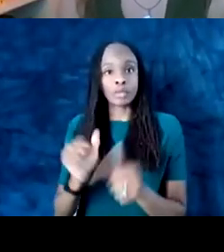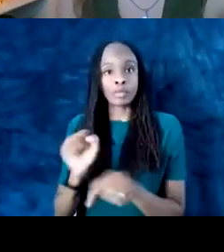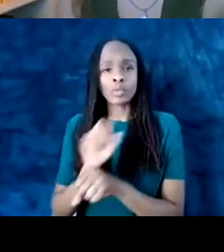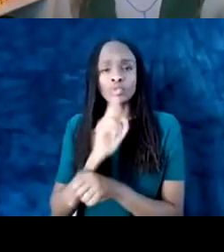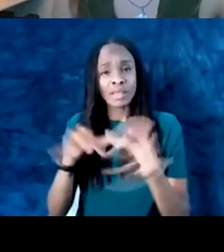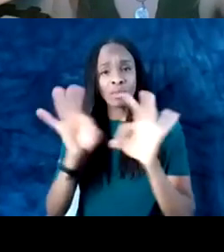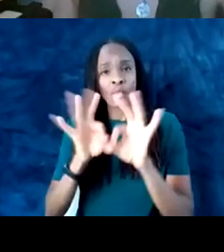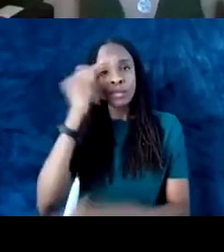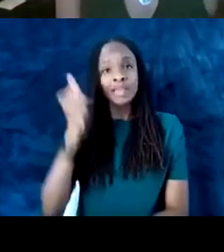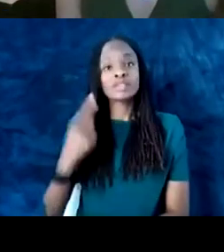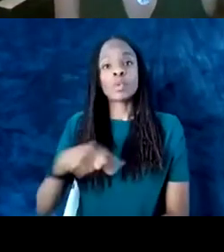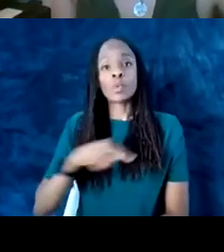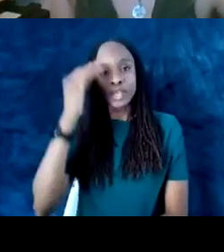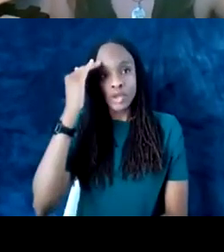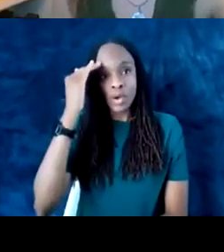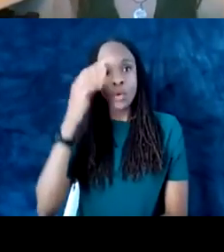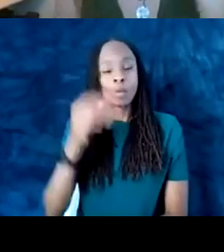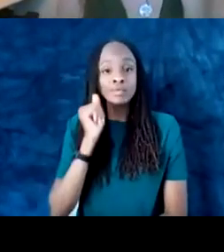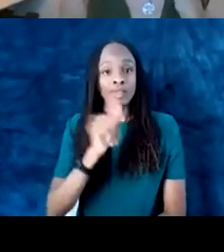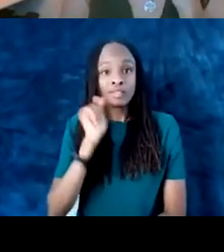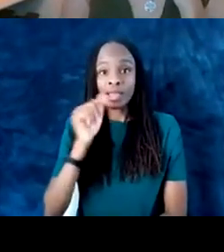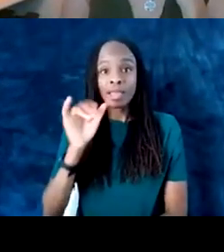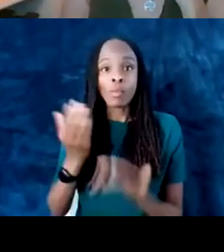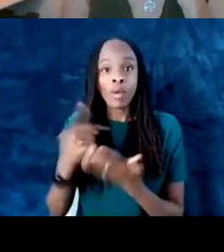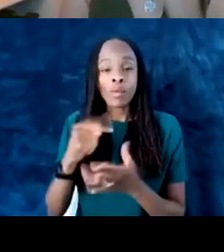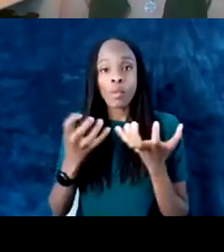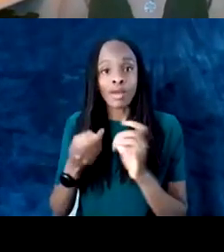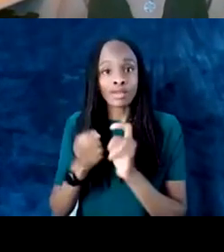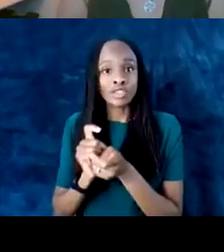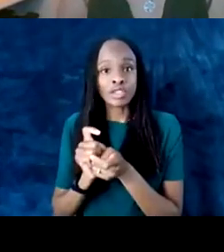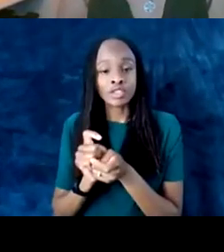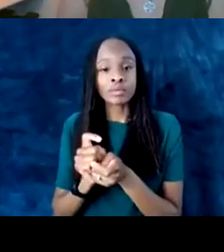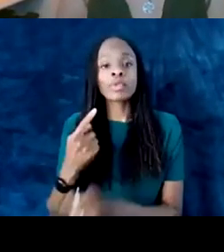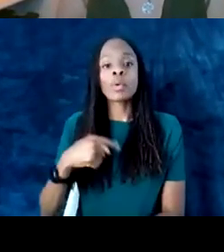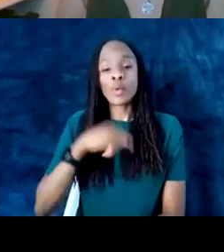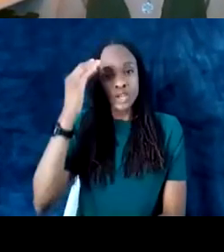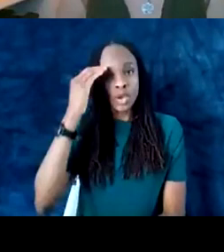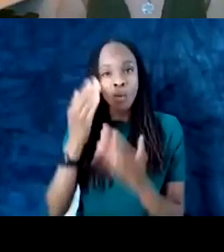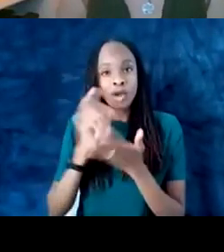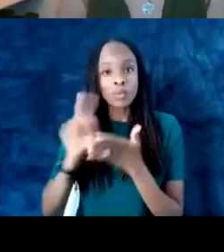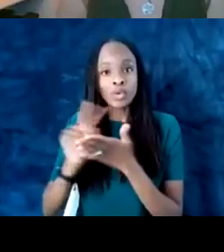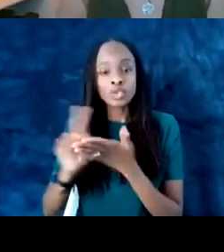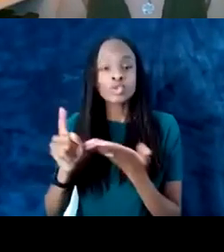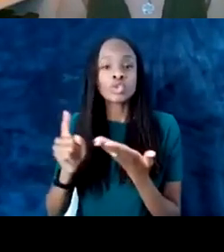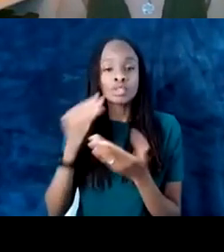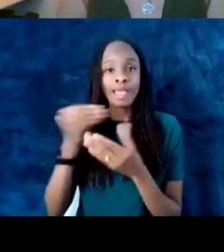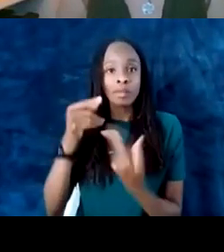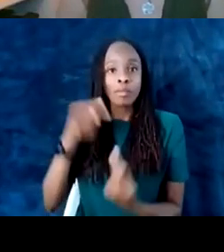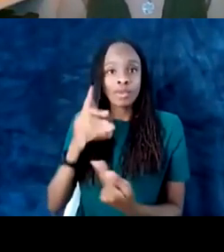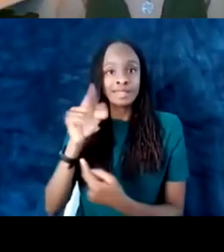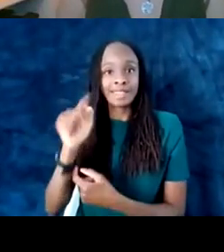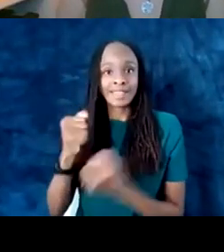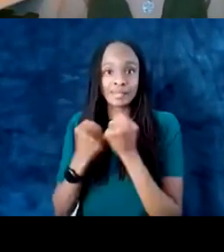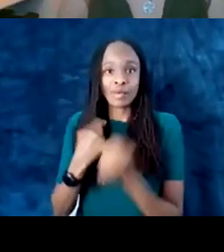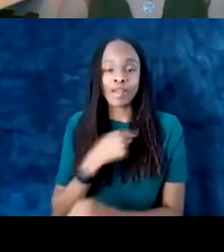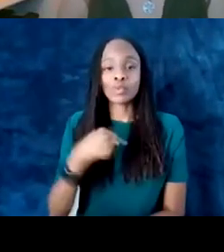because we know day in, day out what we want to have changed, and we know what research and reports and data we want to have to back us up. We know